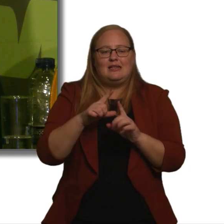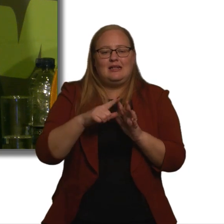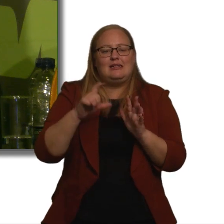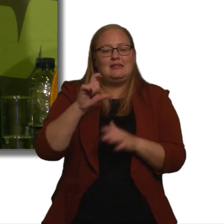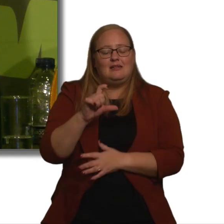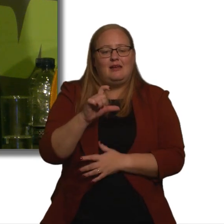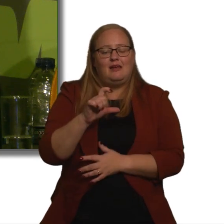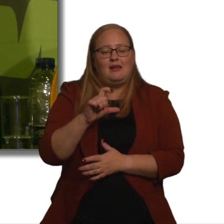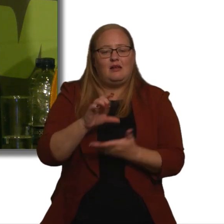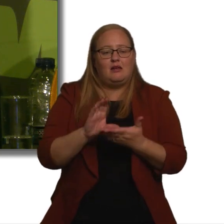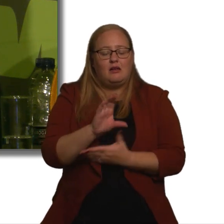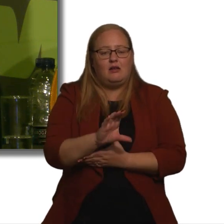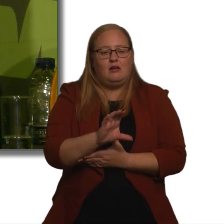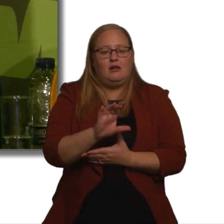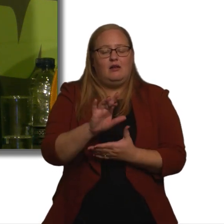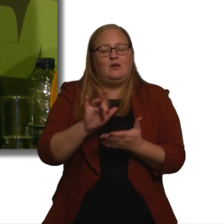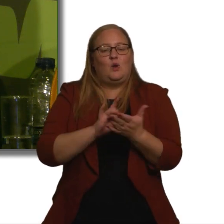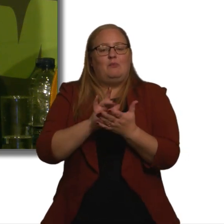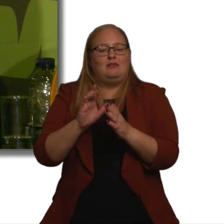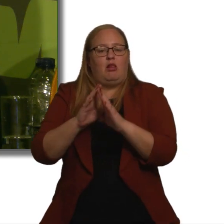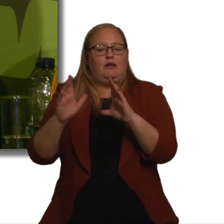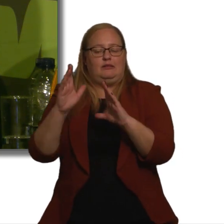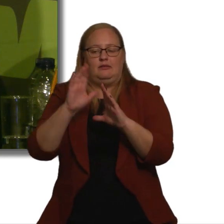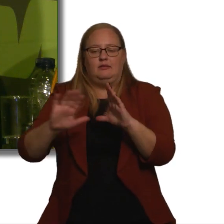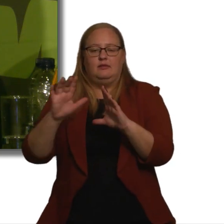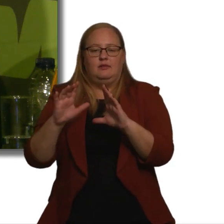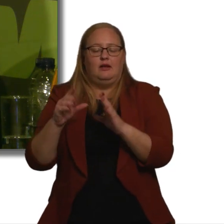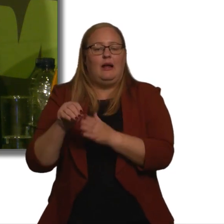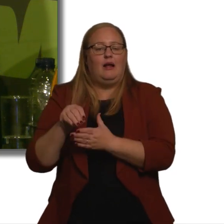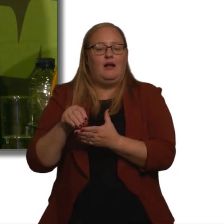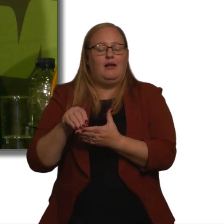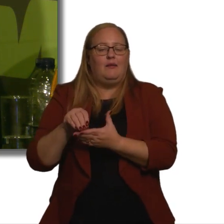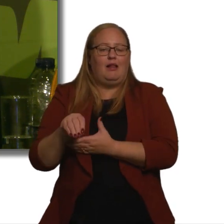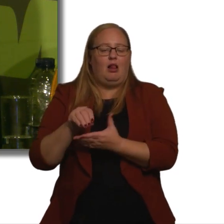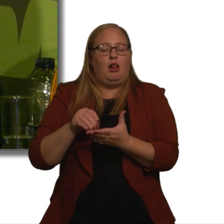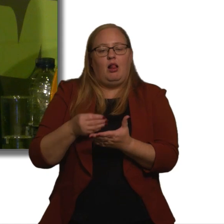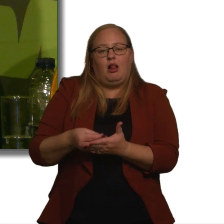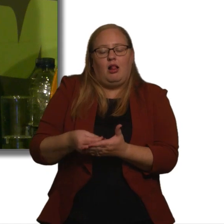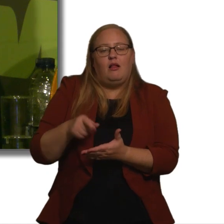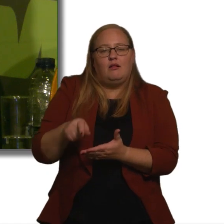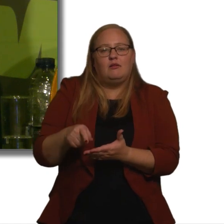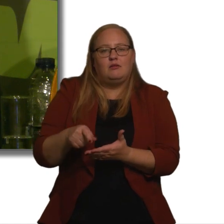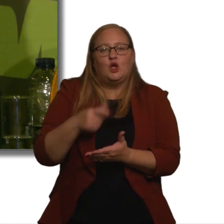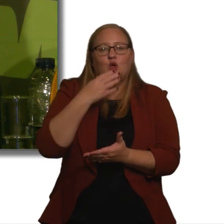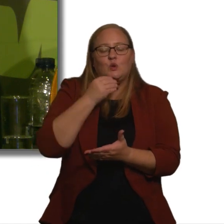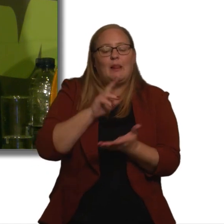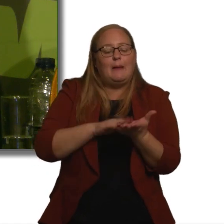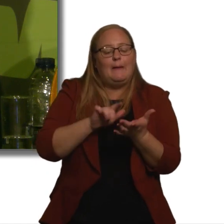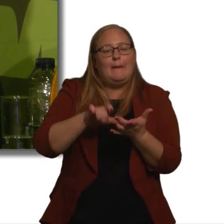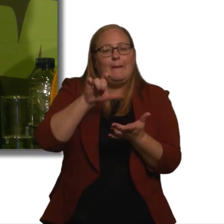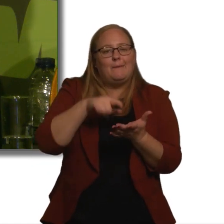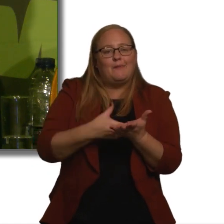DEC, Middle East Appeal through our in-store Pennies micro donation scheme as part